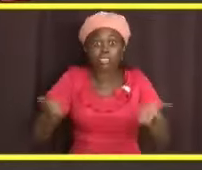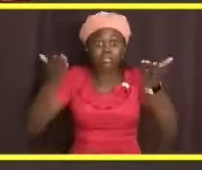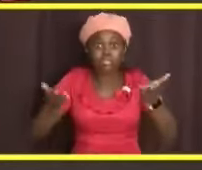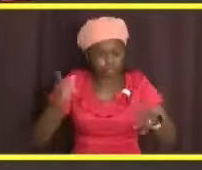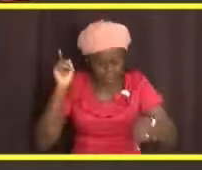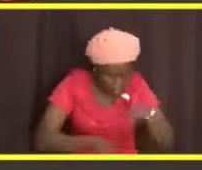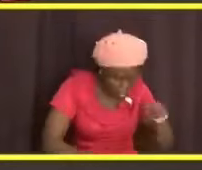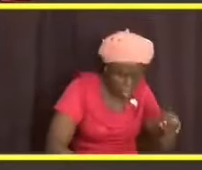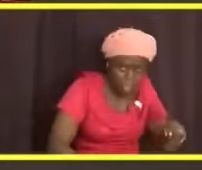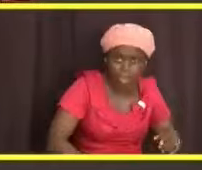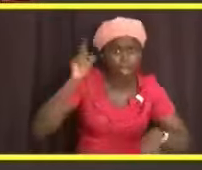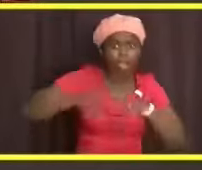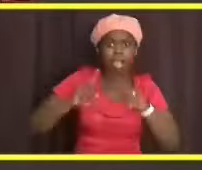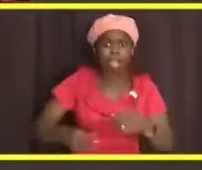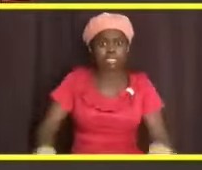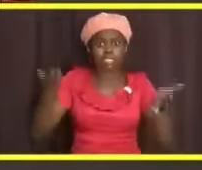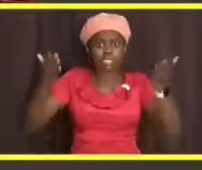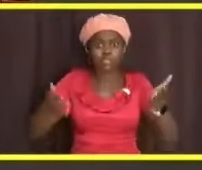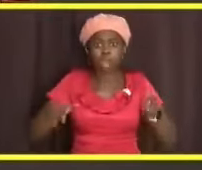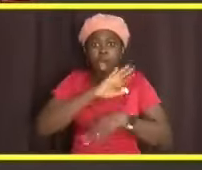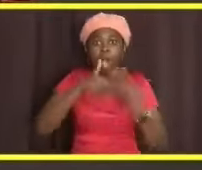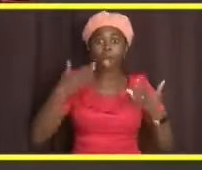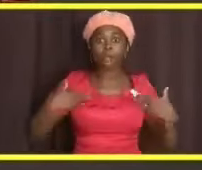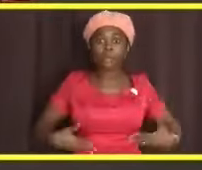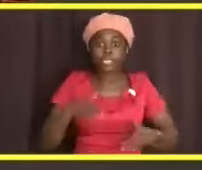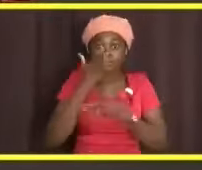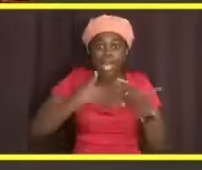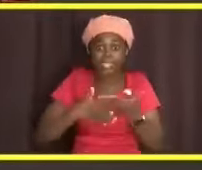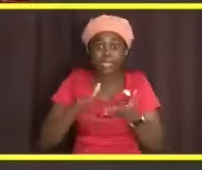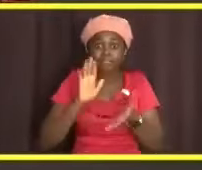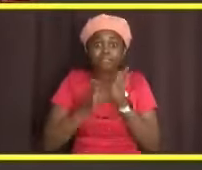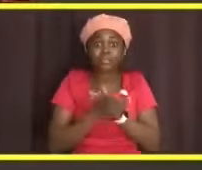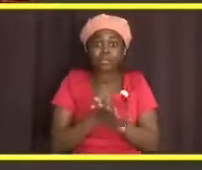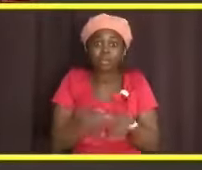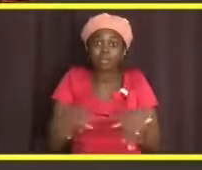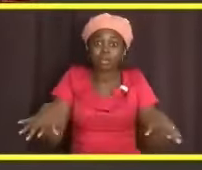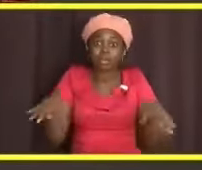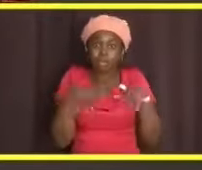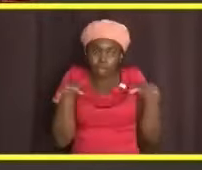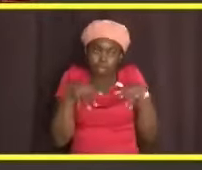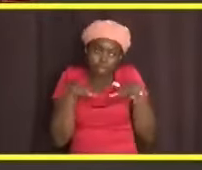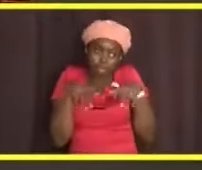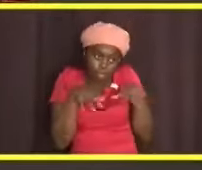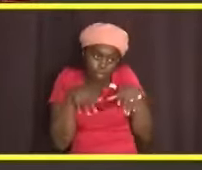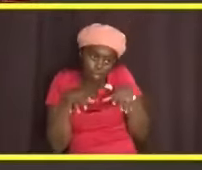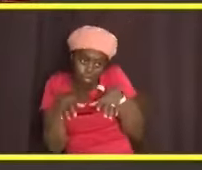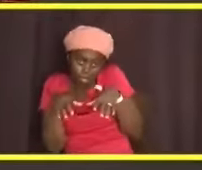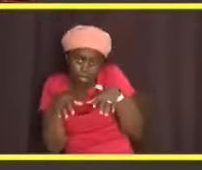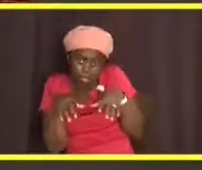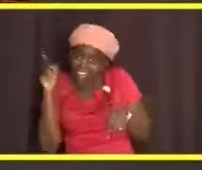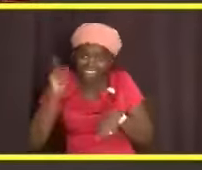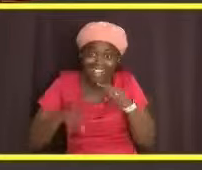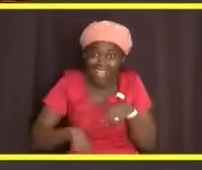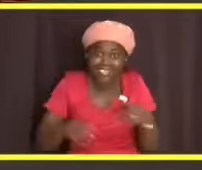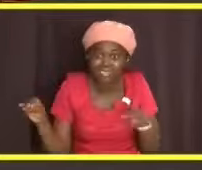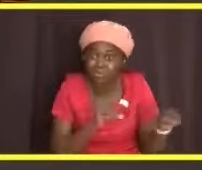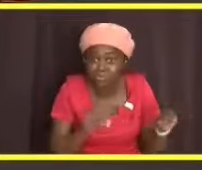downwards. The brain was still there, as brilliant as ever. But he couldn't